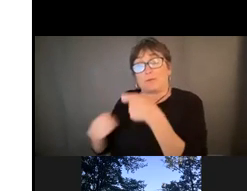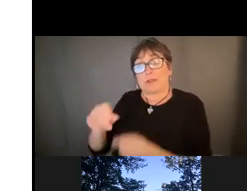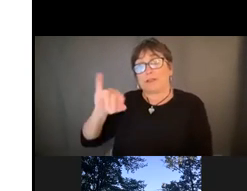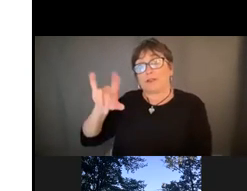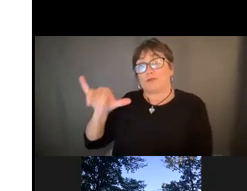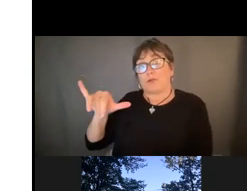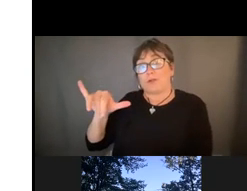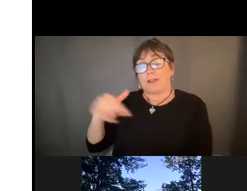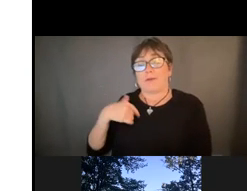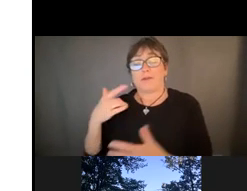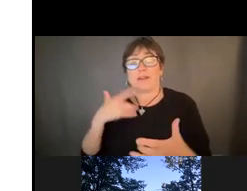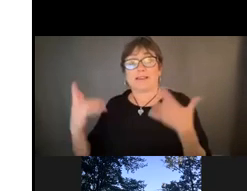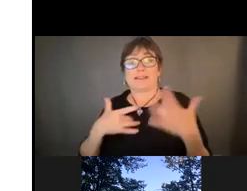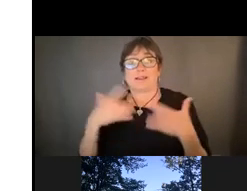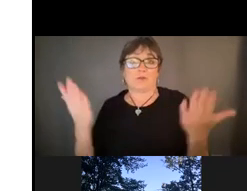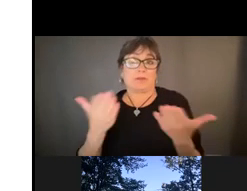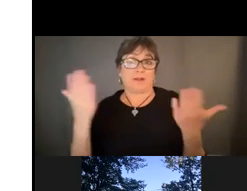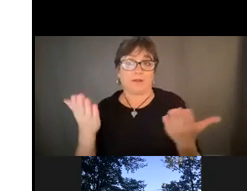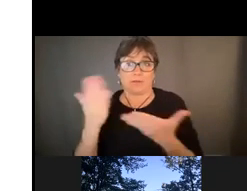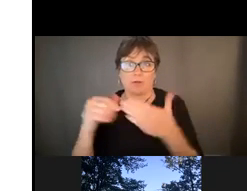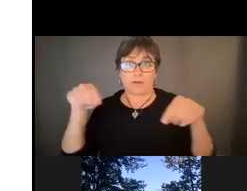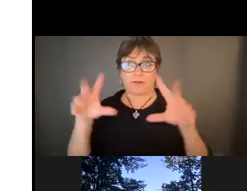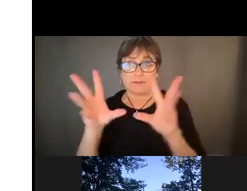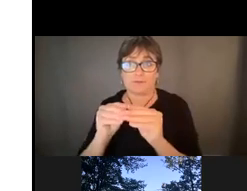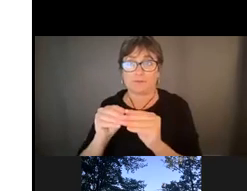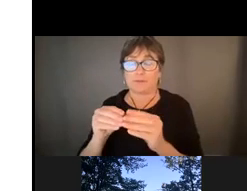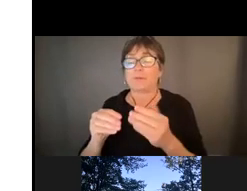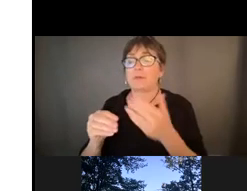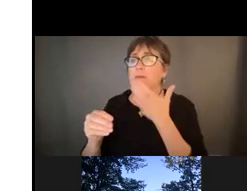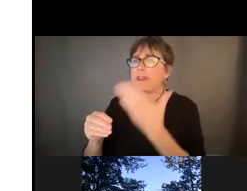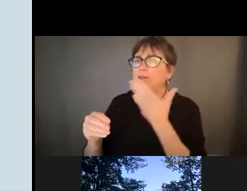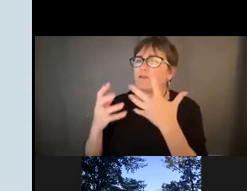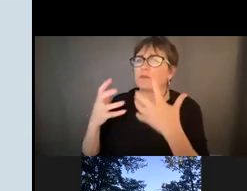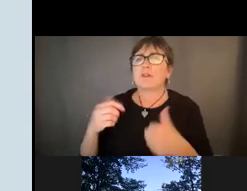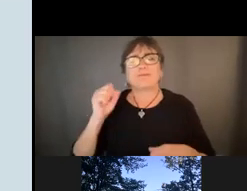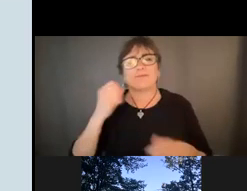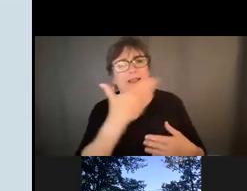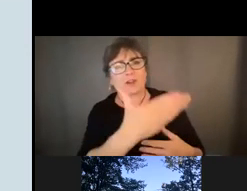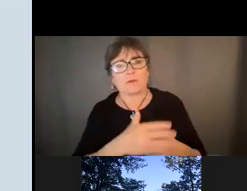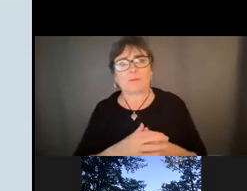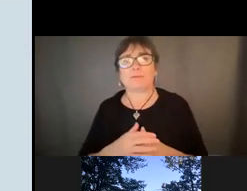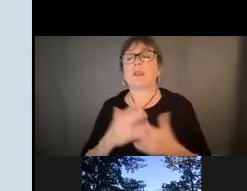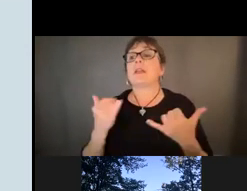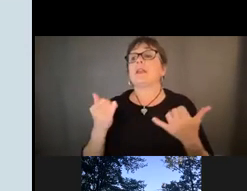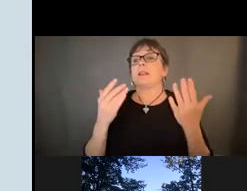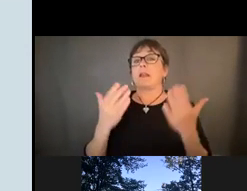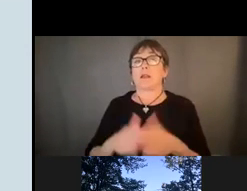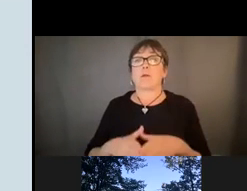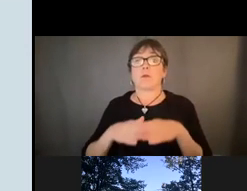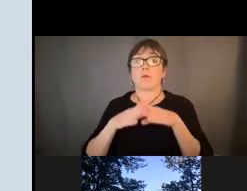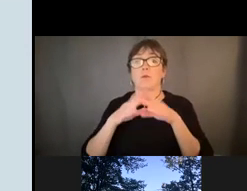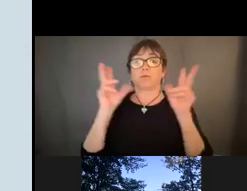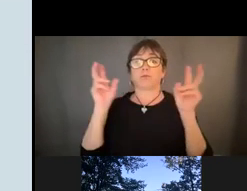Wonderful, and welcome. Thanks so much. Thank you so much. Okay, open doors. I